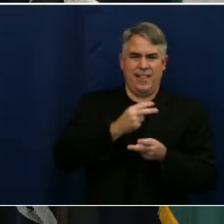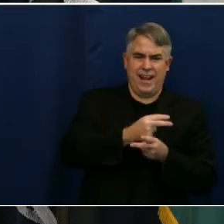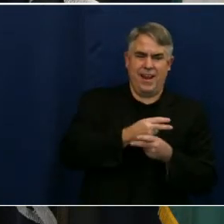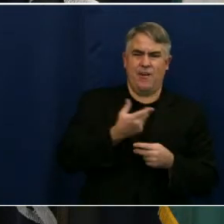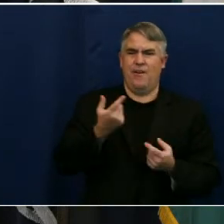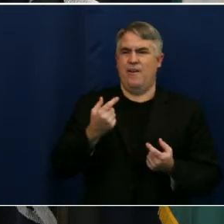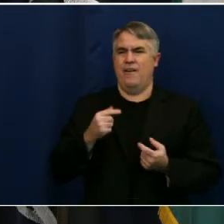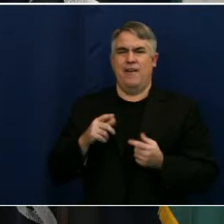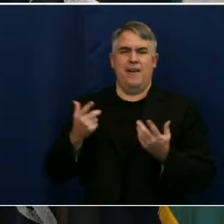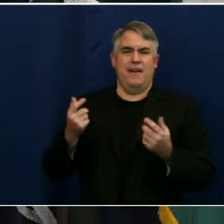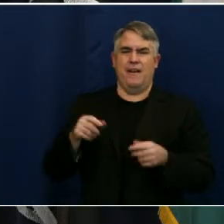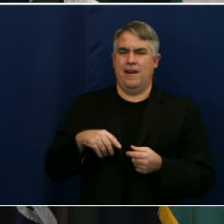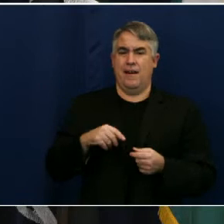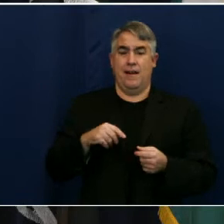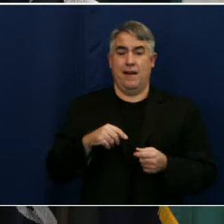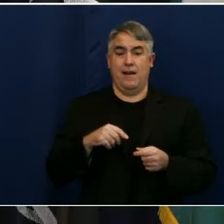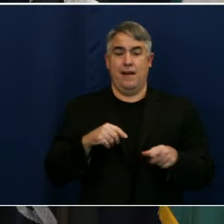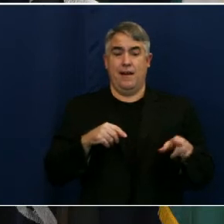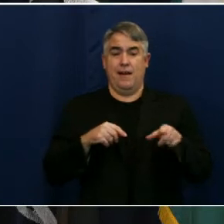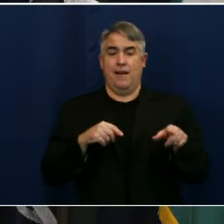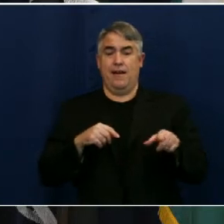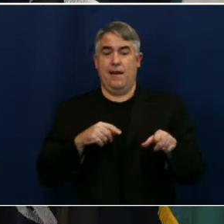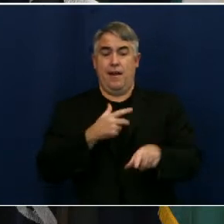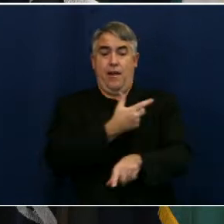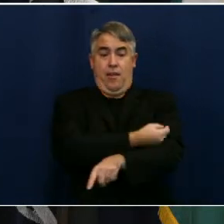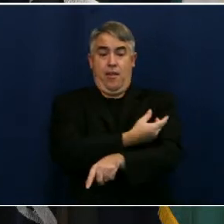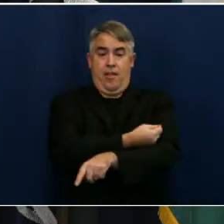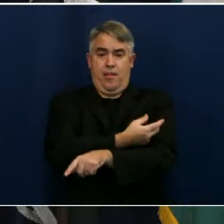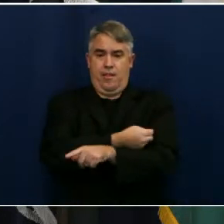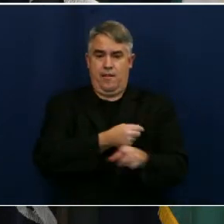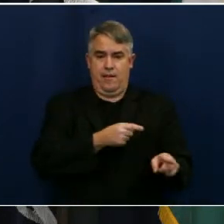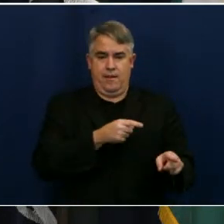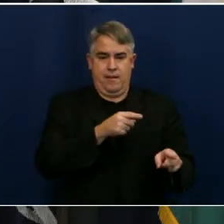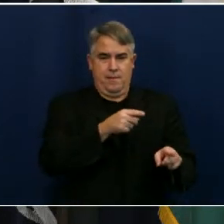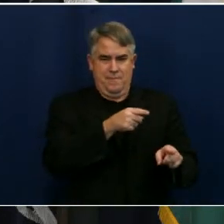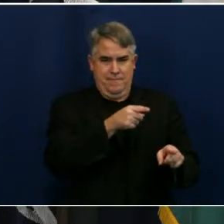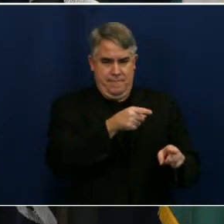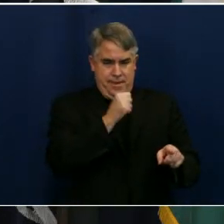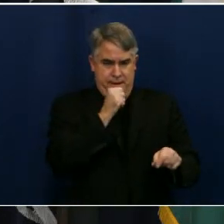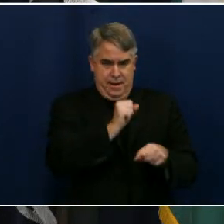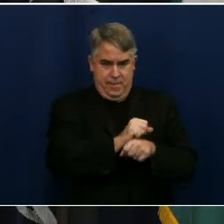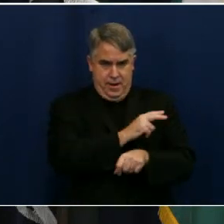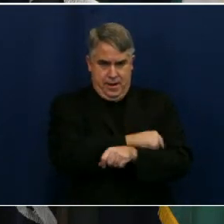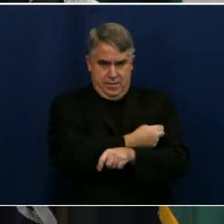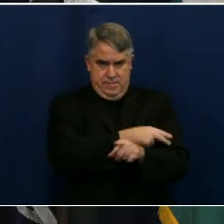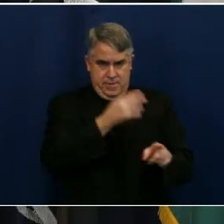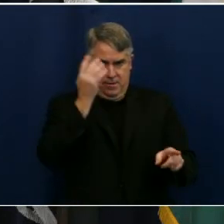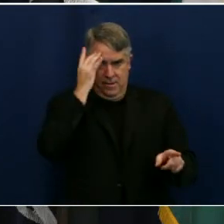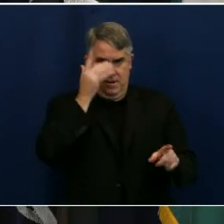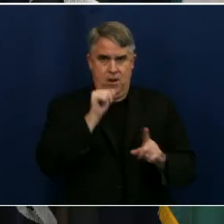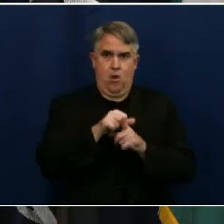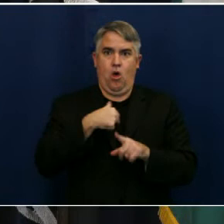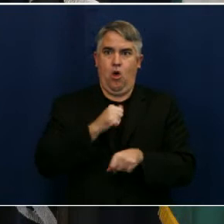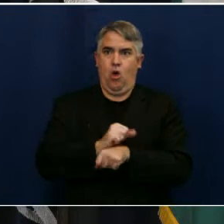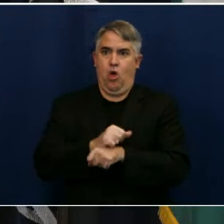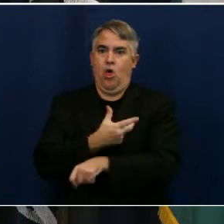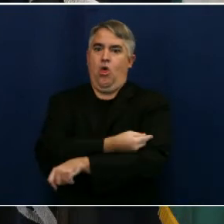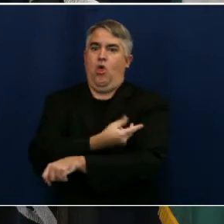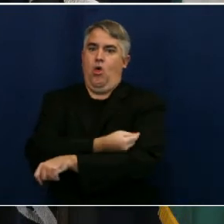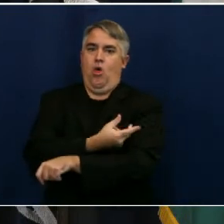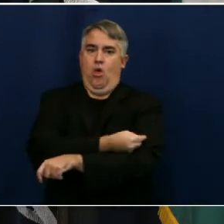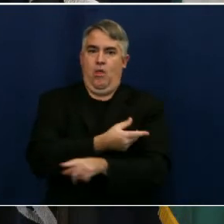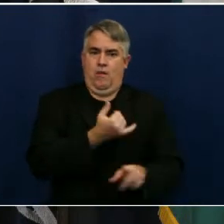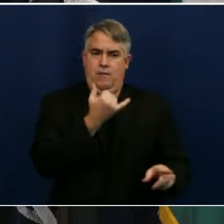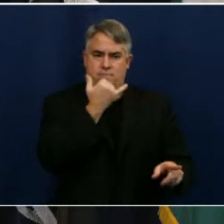have been vaccinating non-clinical workers who don't really have a lot of patient. I know that the county